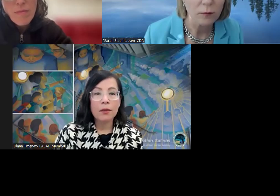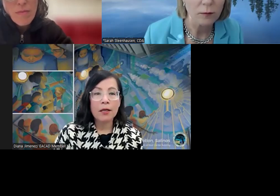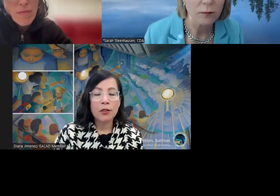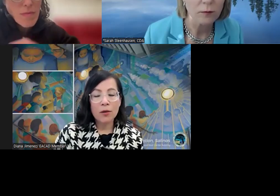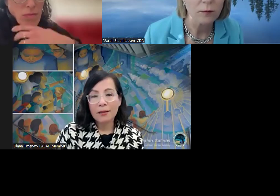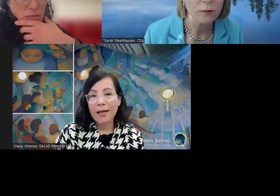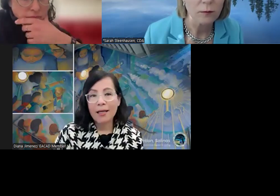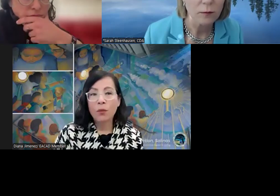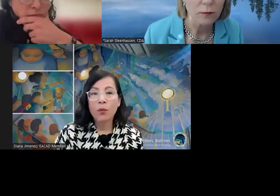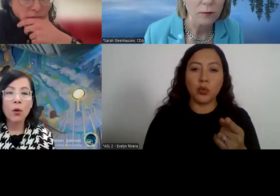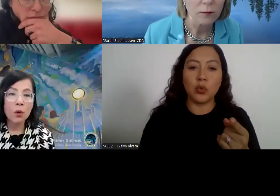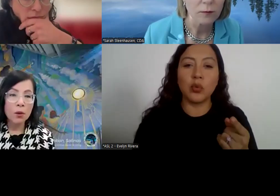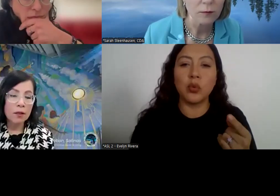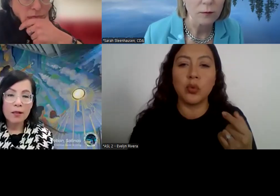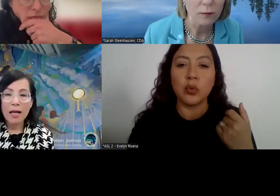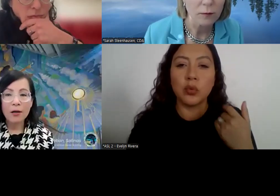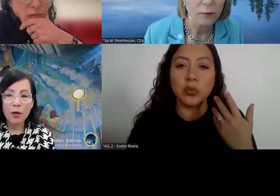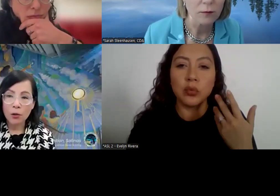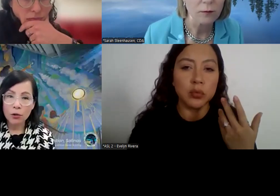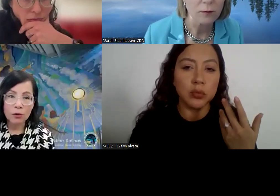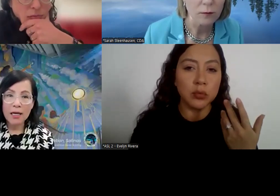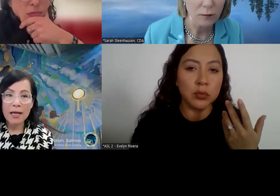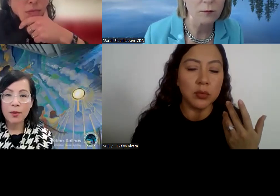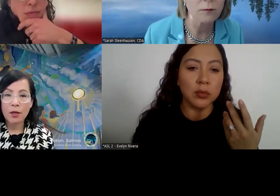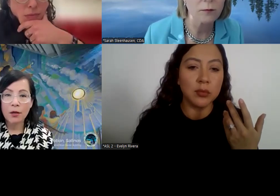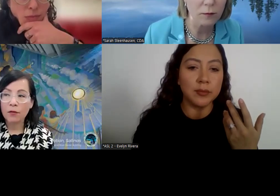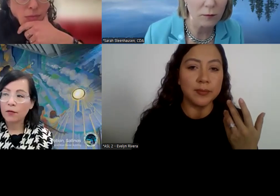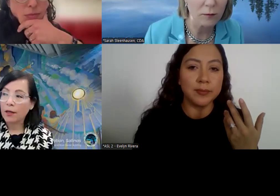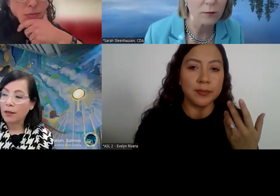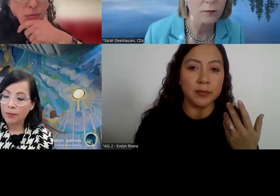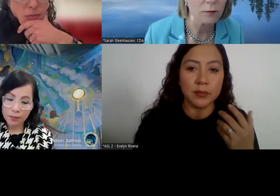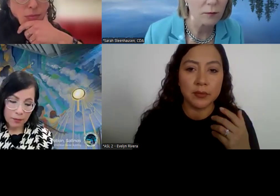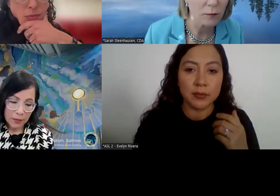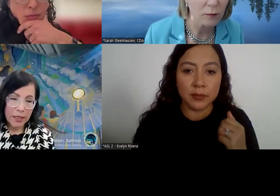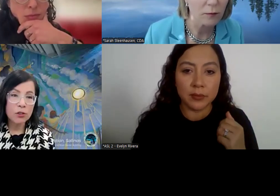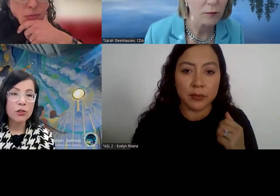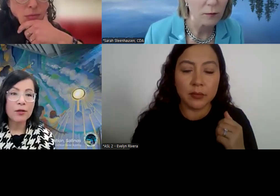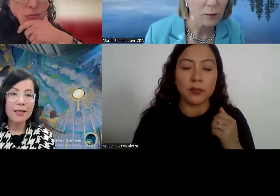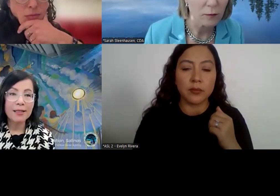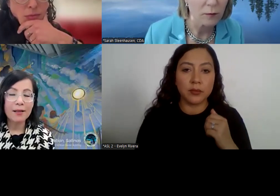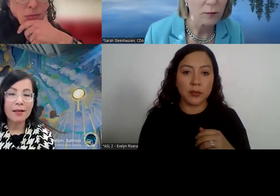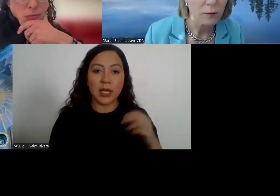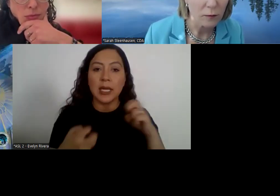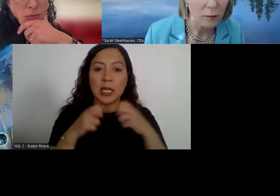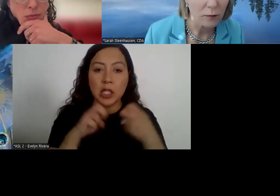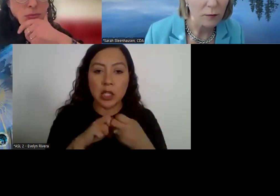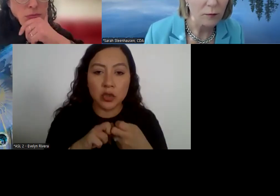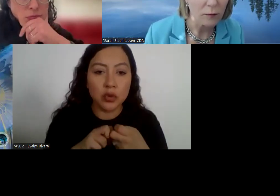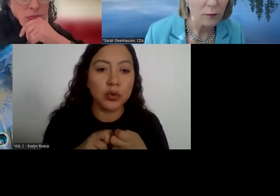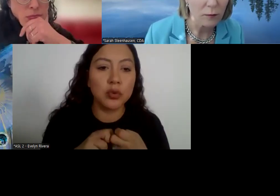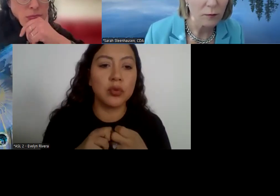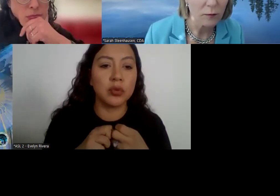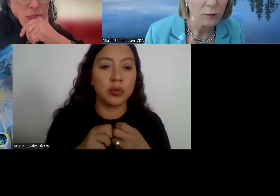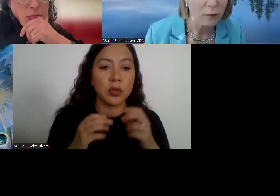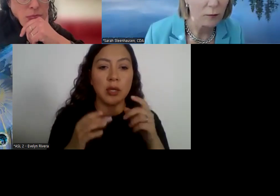you addressed any rural agricultural type of issues or needs in these